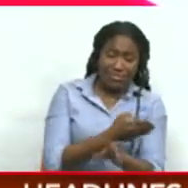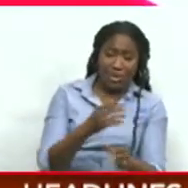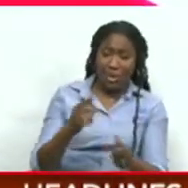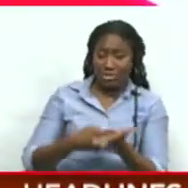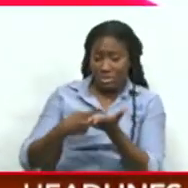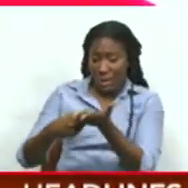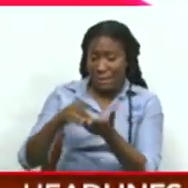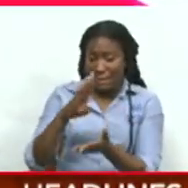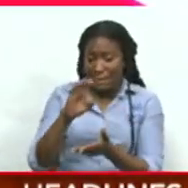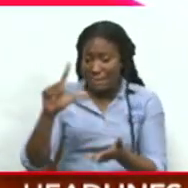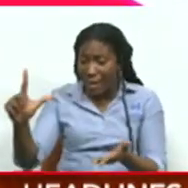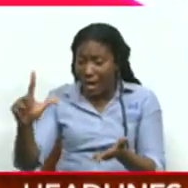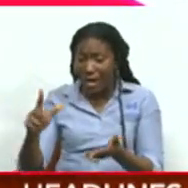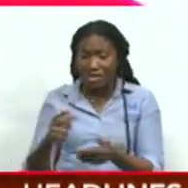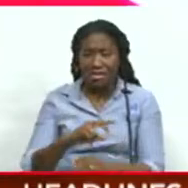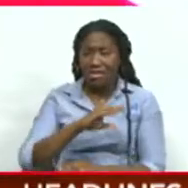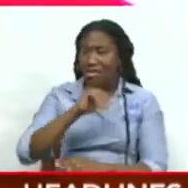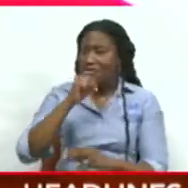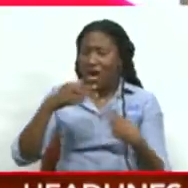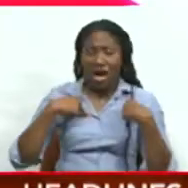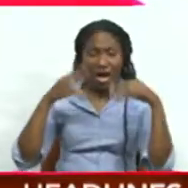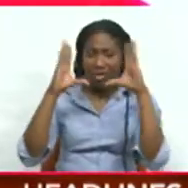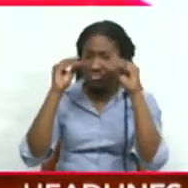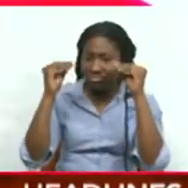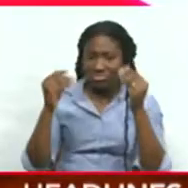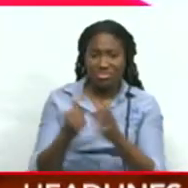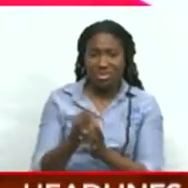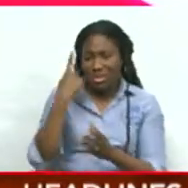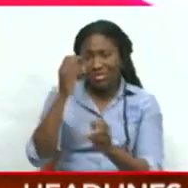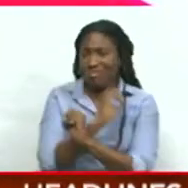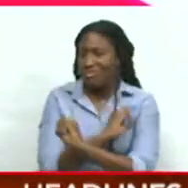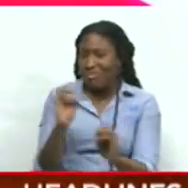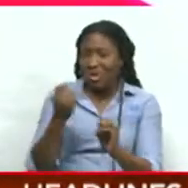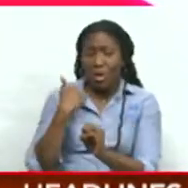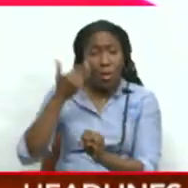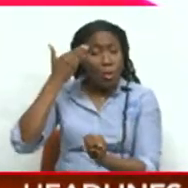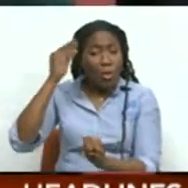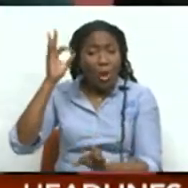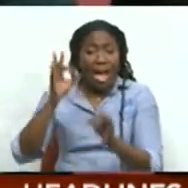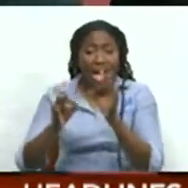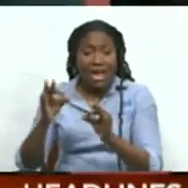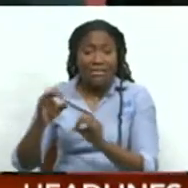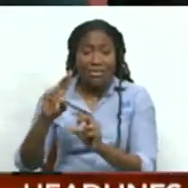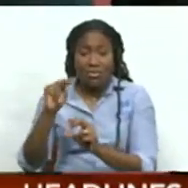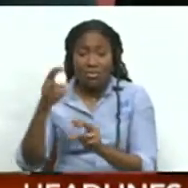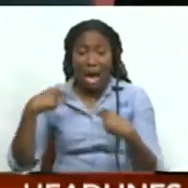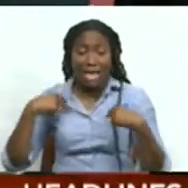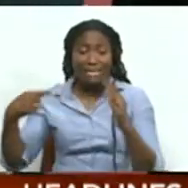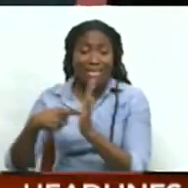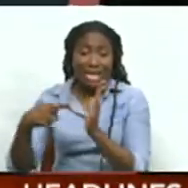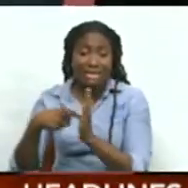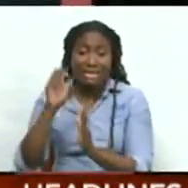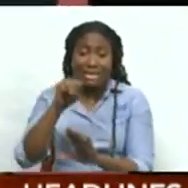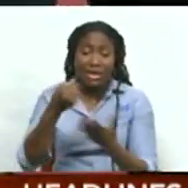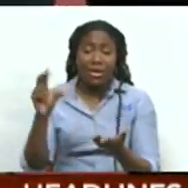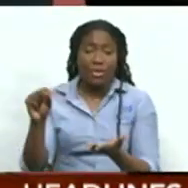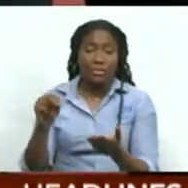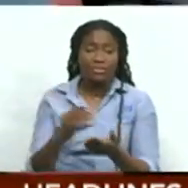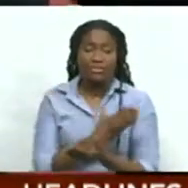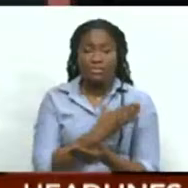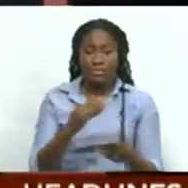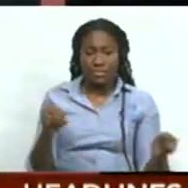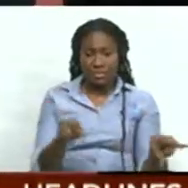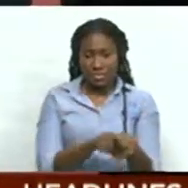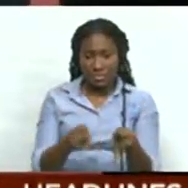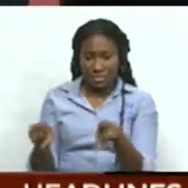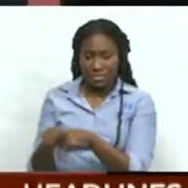the party as a whole. We are unaware whether the party is in debt. While admitting that speaking out will cause him to have a bigger